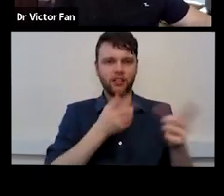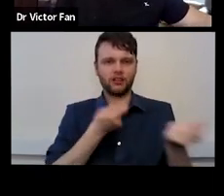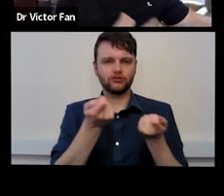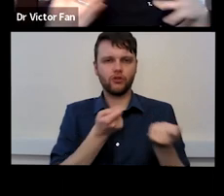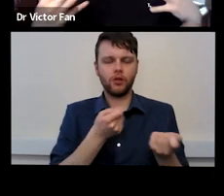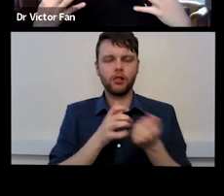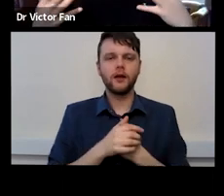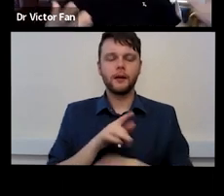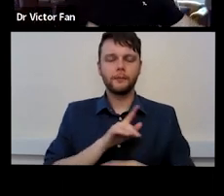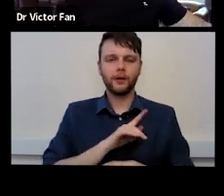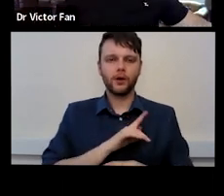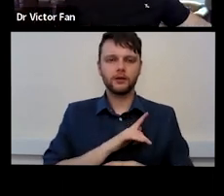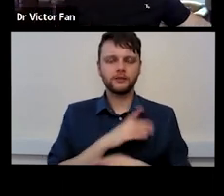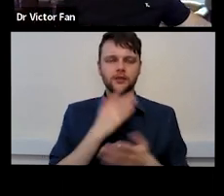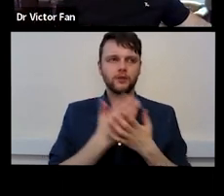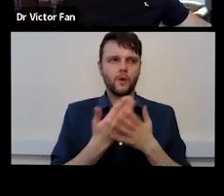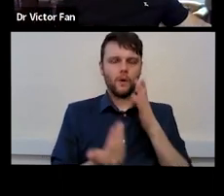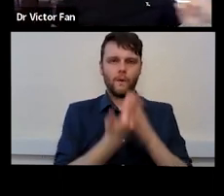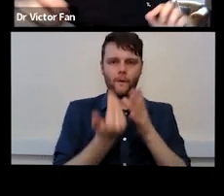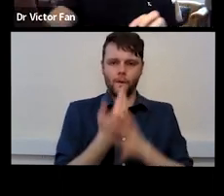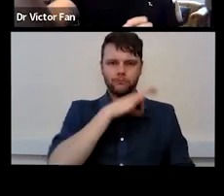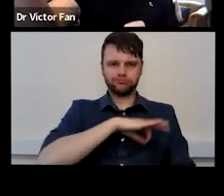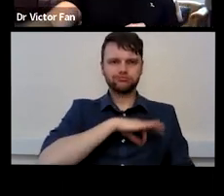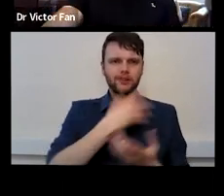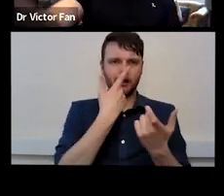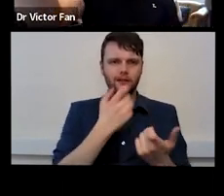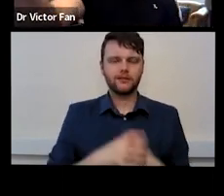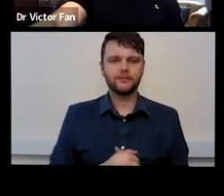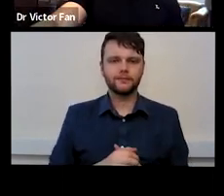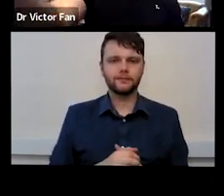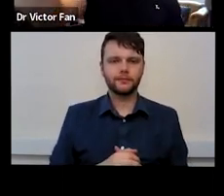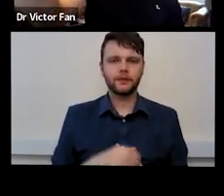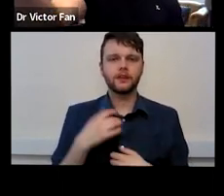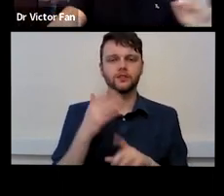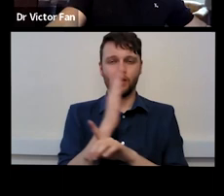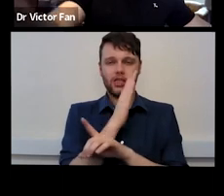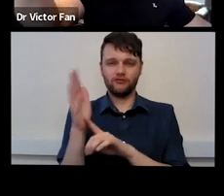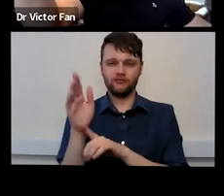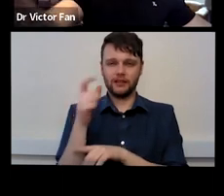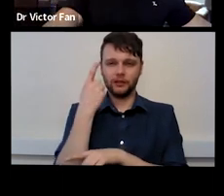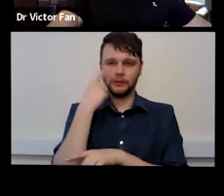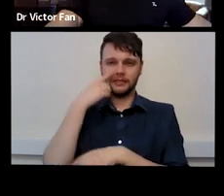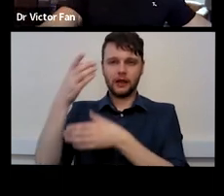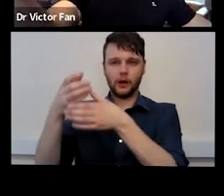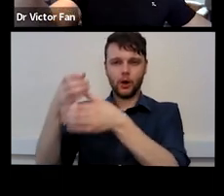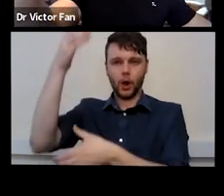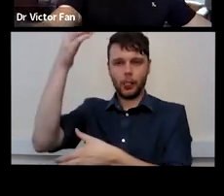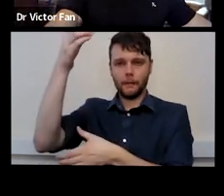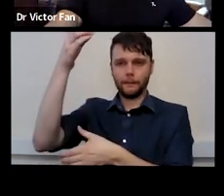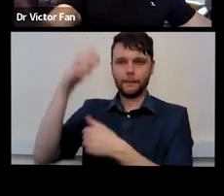so prosperous. And so on the right-hand side, you would see that there's a column on